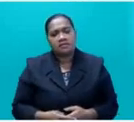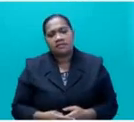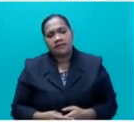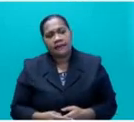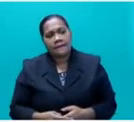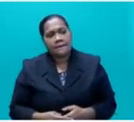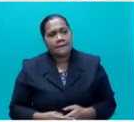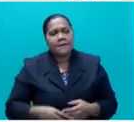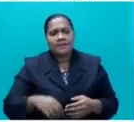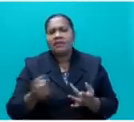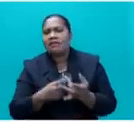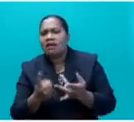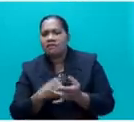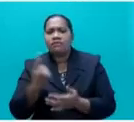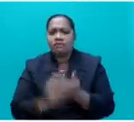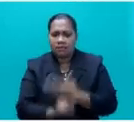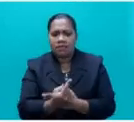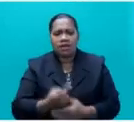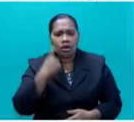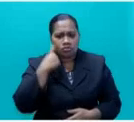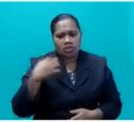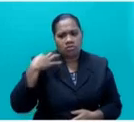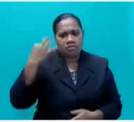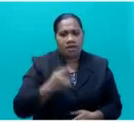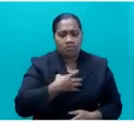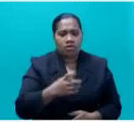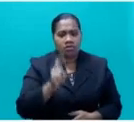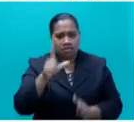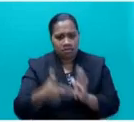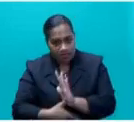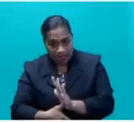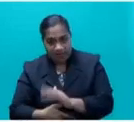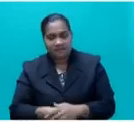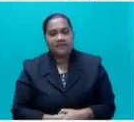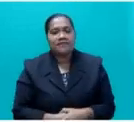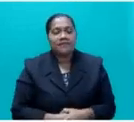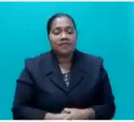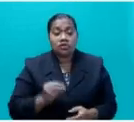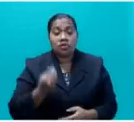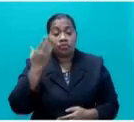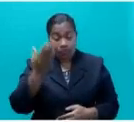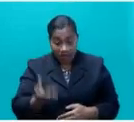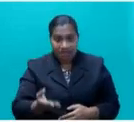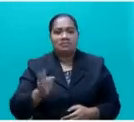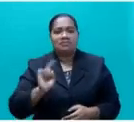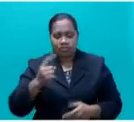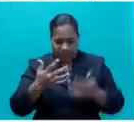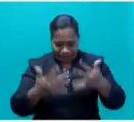One person tried to do or apply more than once. So this is, Mr. Speaker, sir, the current status of